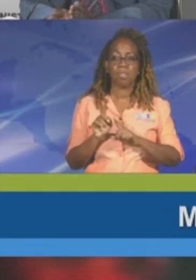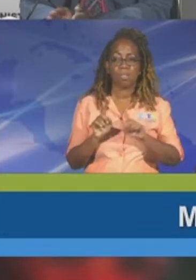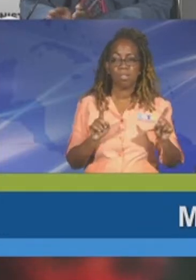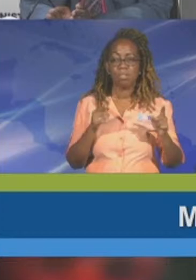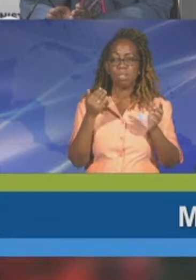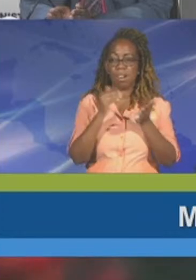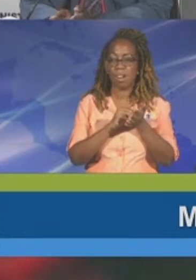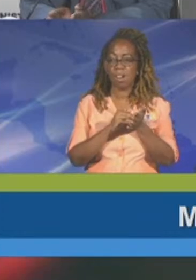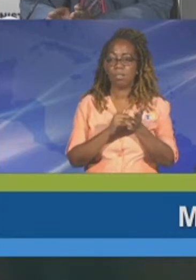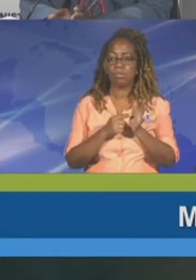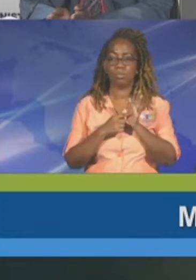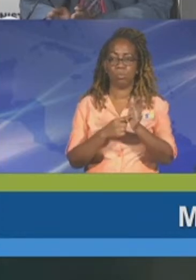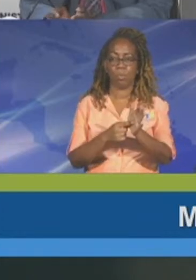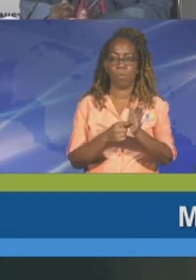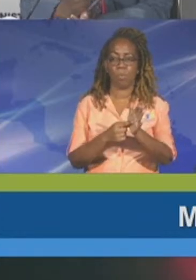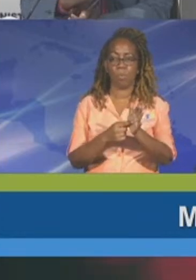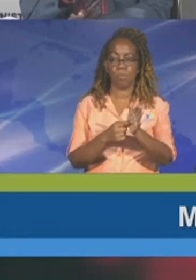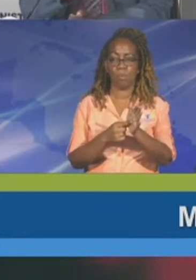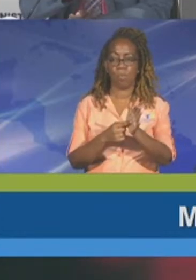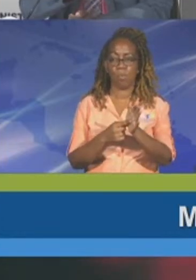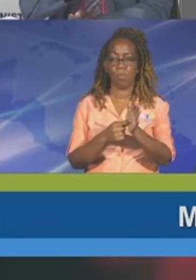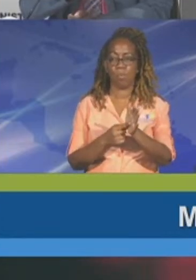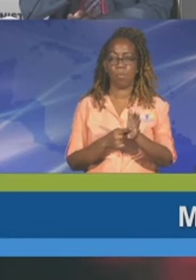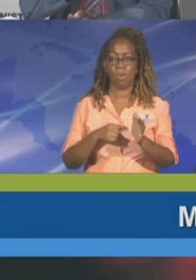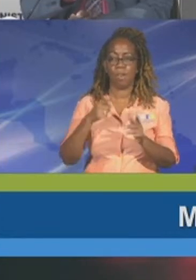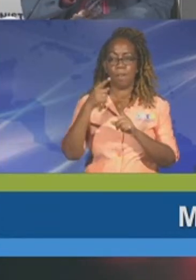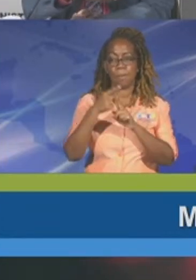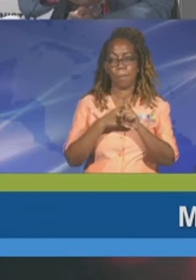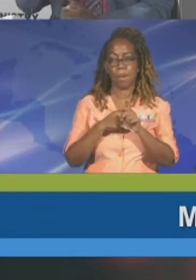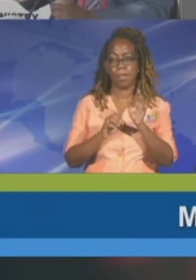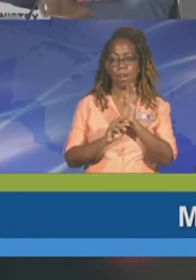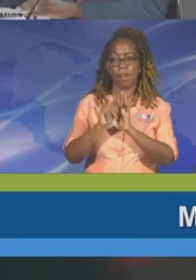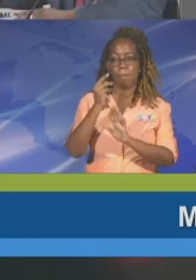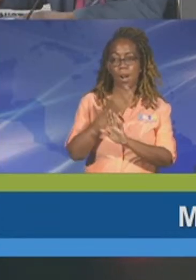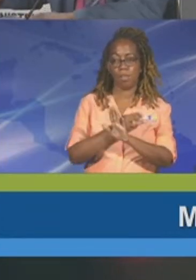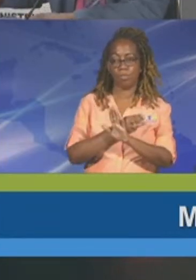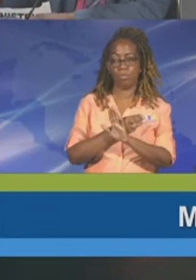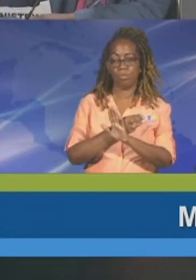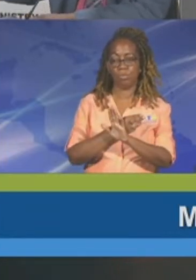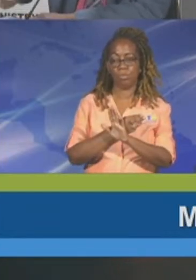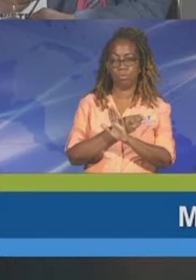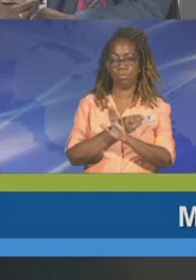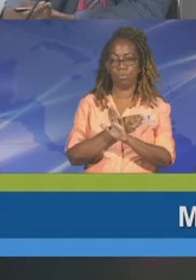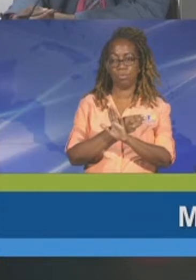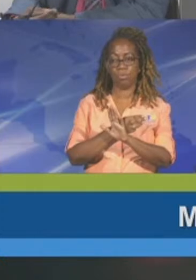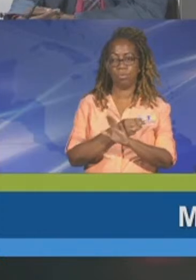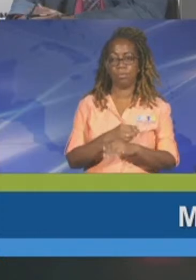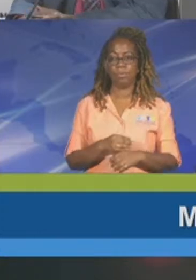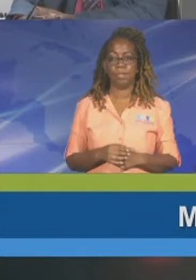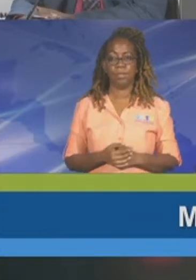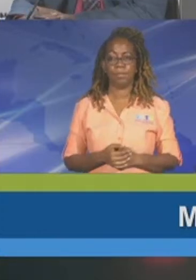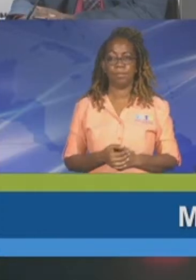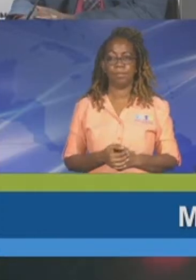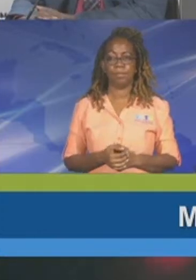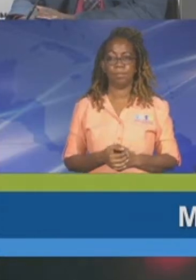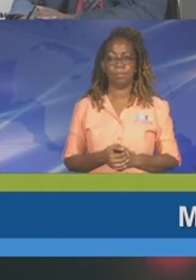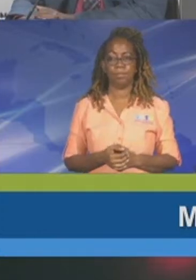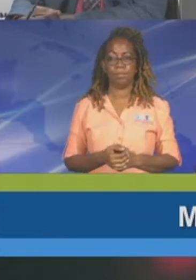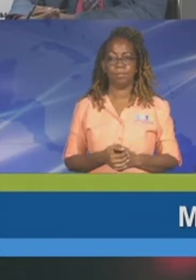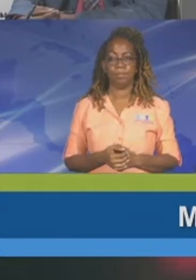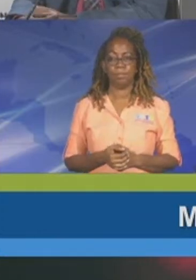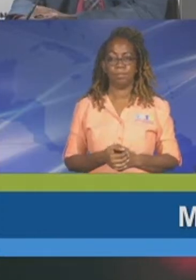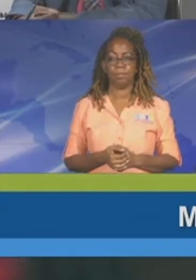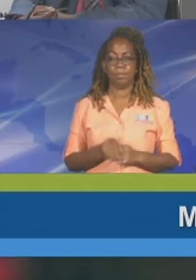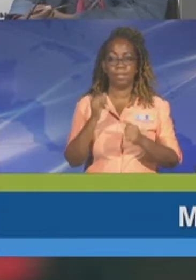showing the numbers for the month of March. And what we notice is that from the last completed epidemiologic